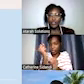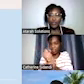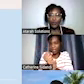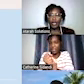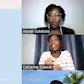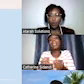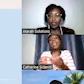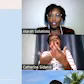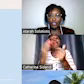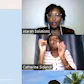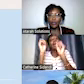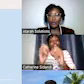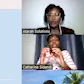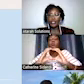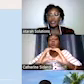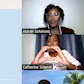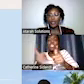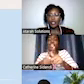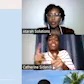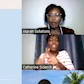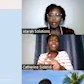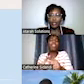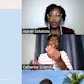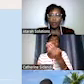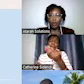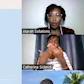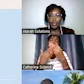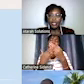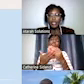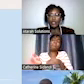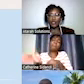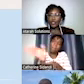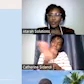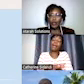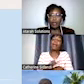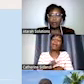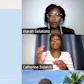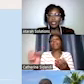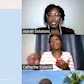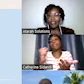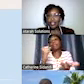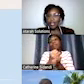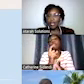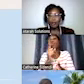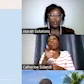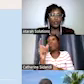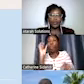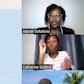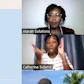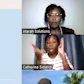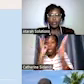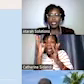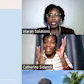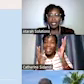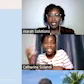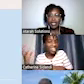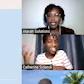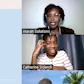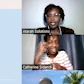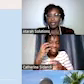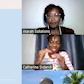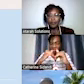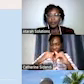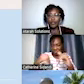They coach you and walk the journey with you into winning you back into employment. So don't worry about the career gap. Don't worry about